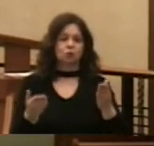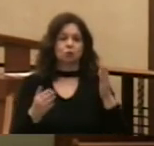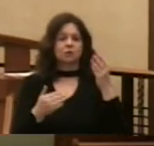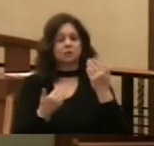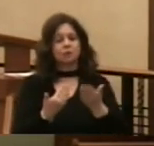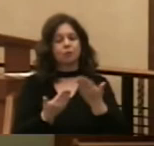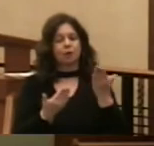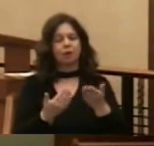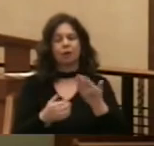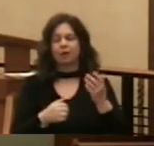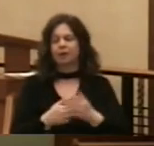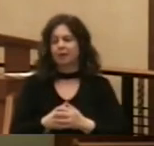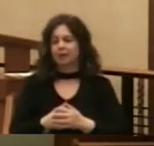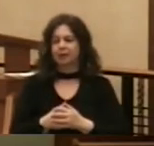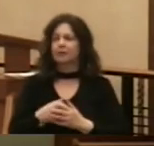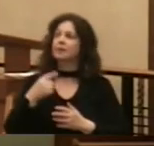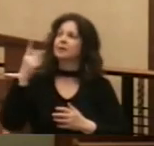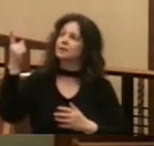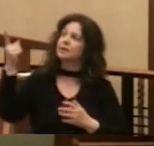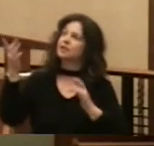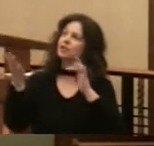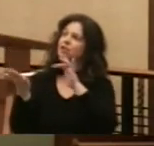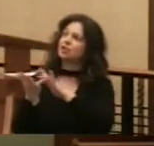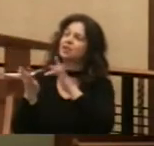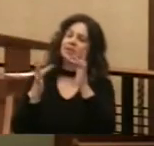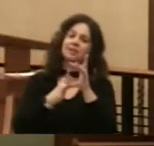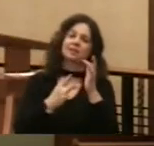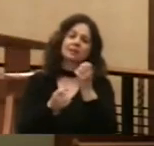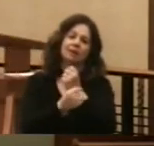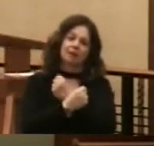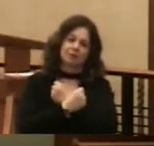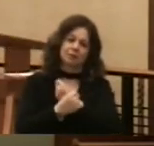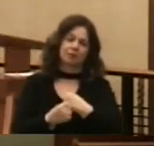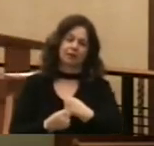Jesus loves me. This I know.